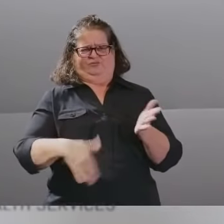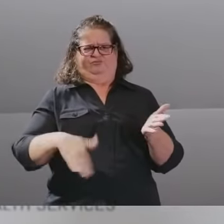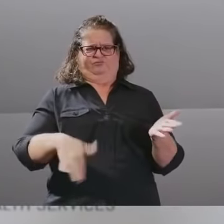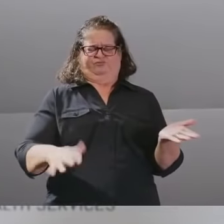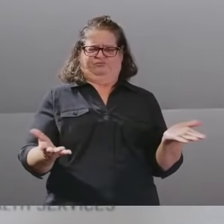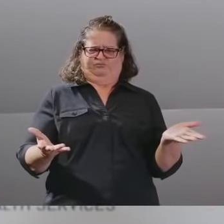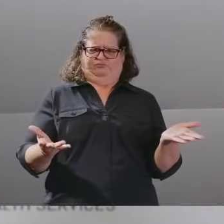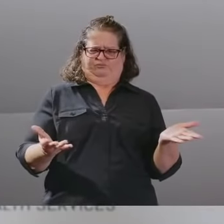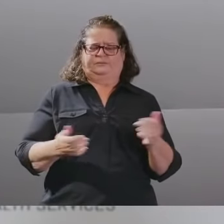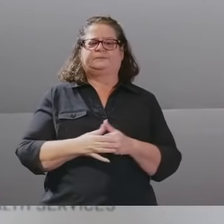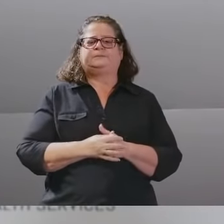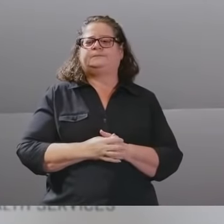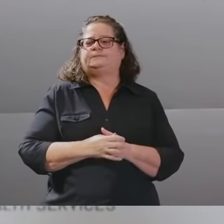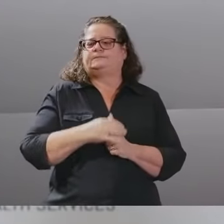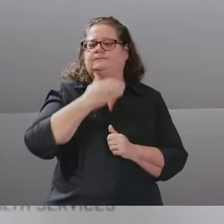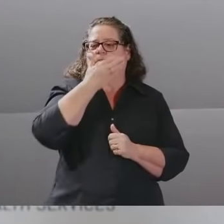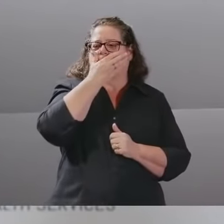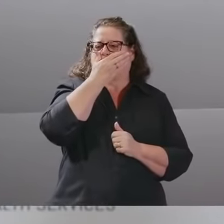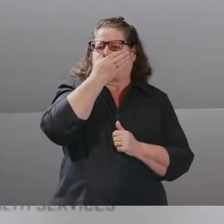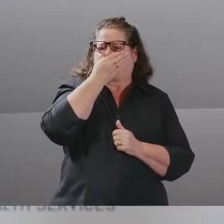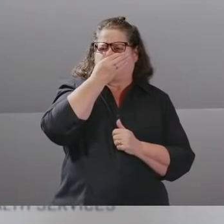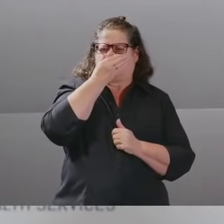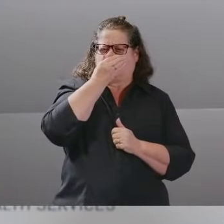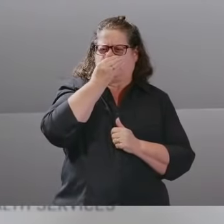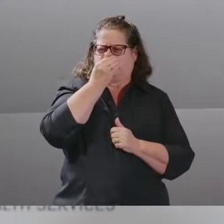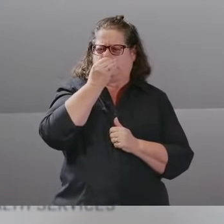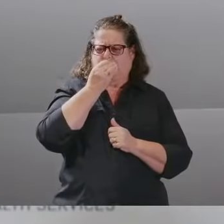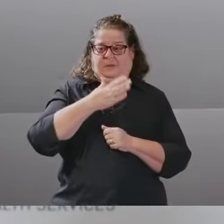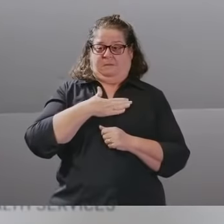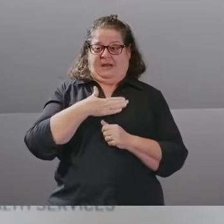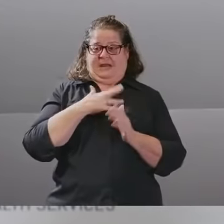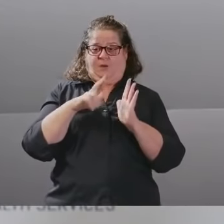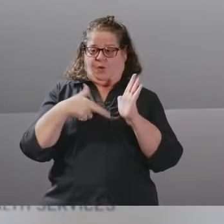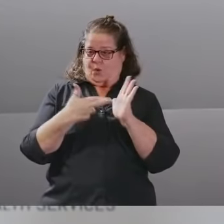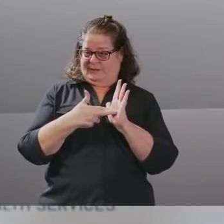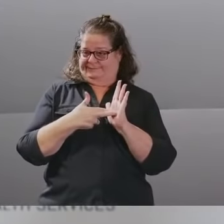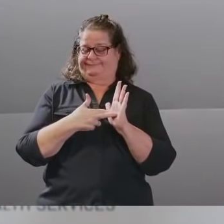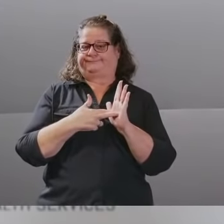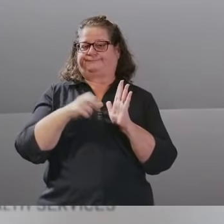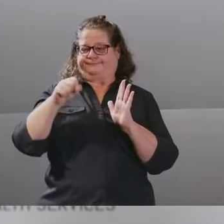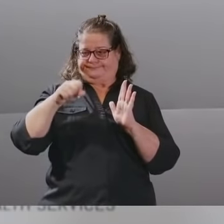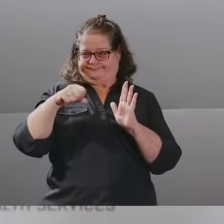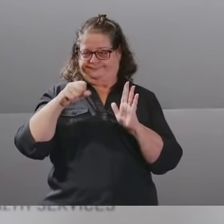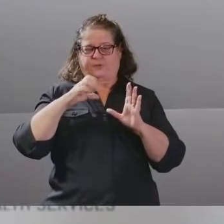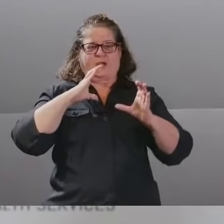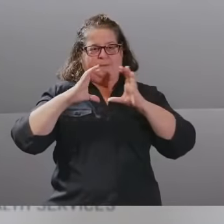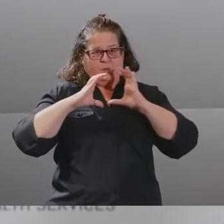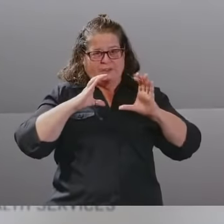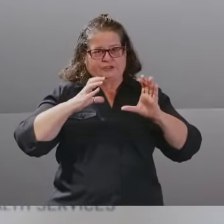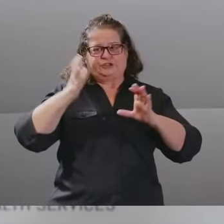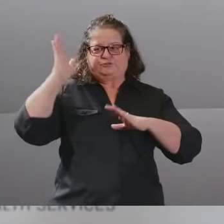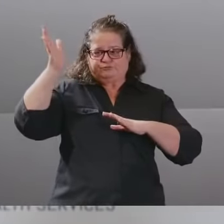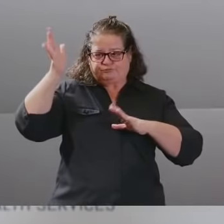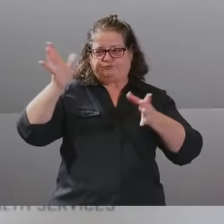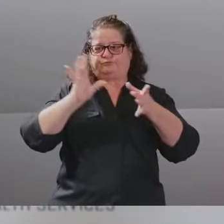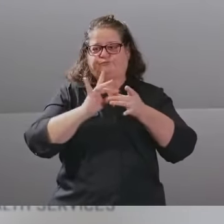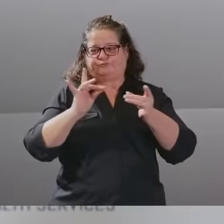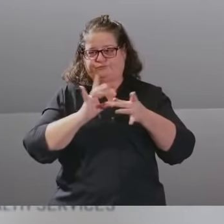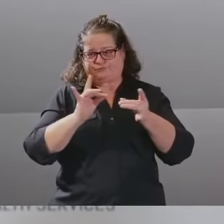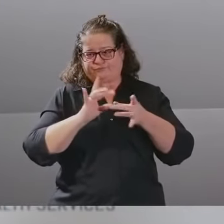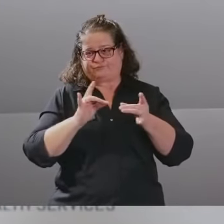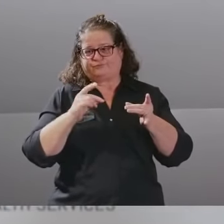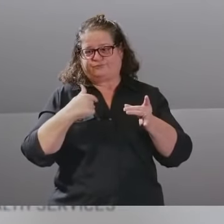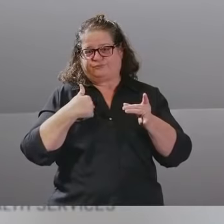want to say that I know it's my role to communicate. I've gone out of my way to over-communicate on